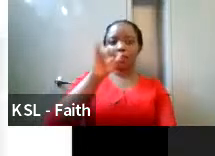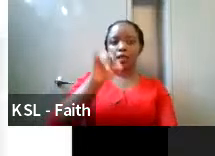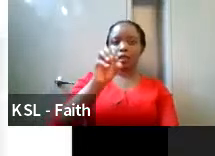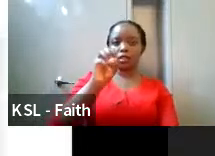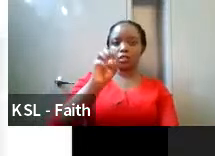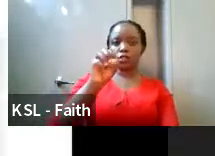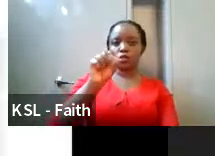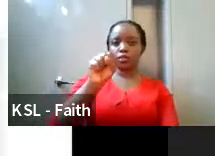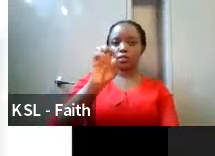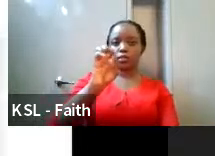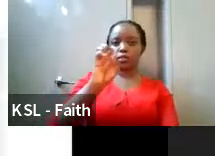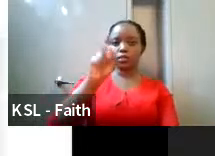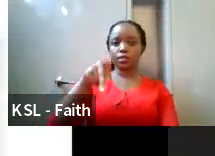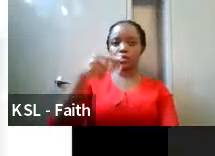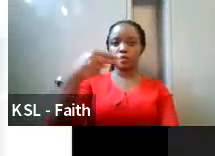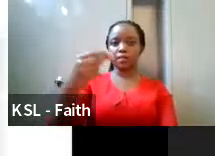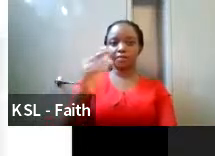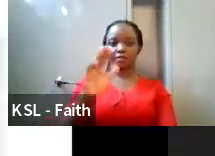us?